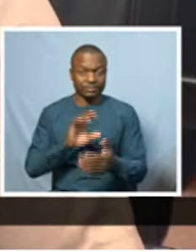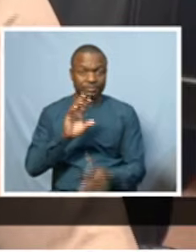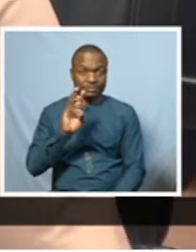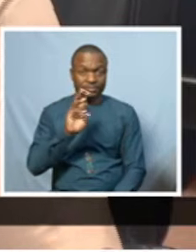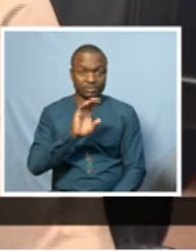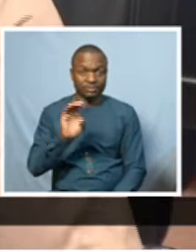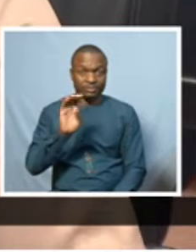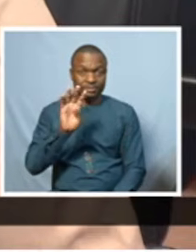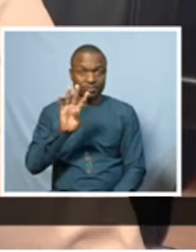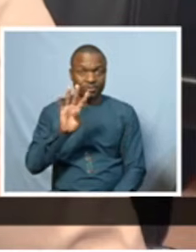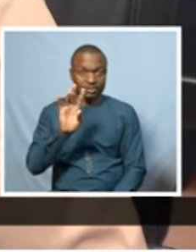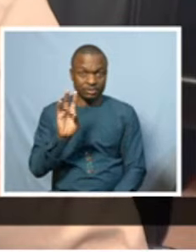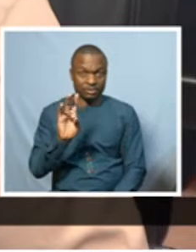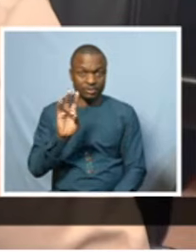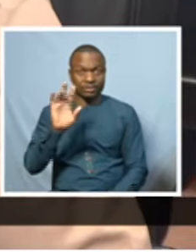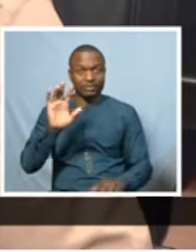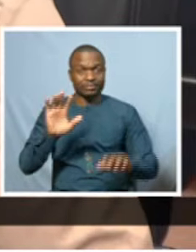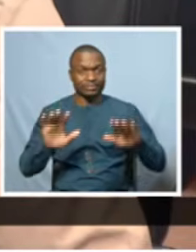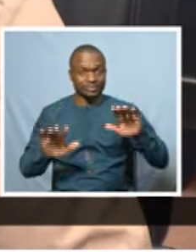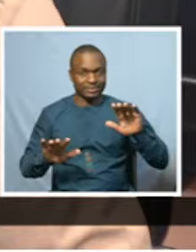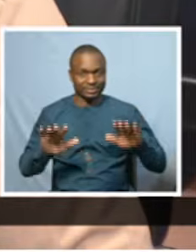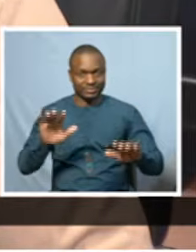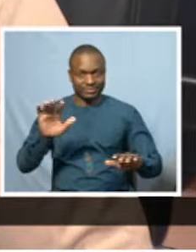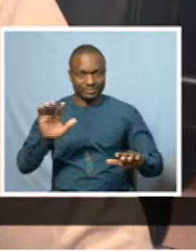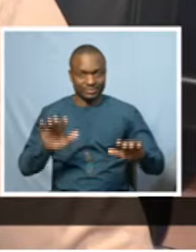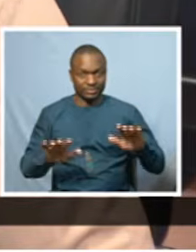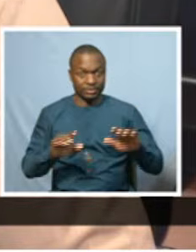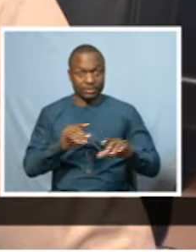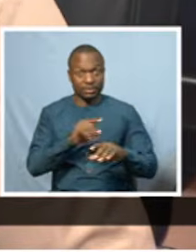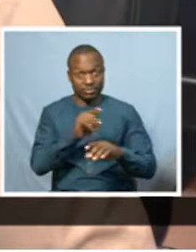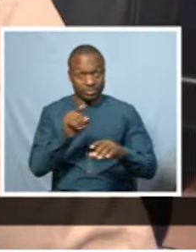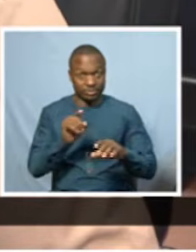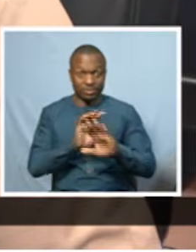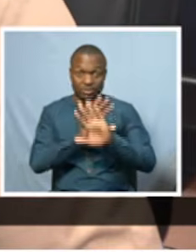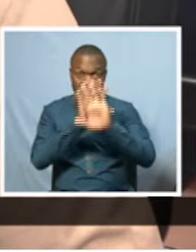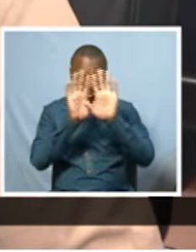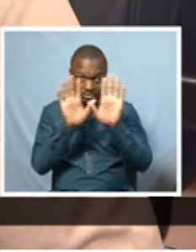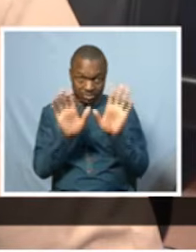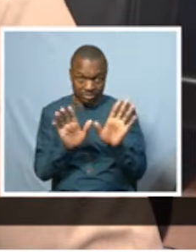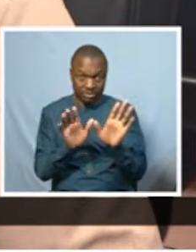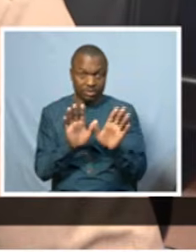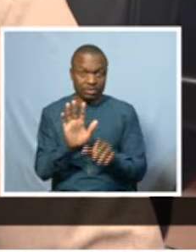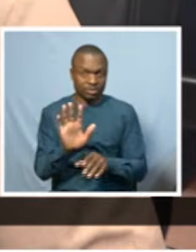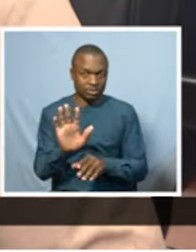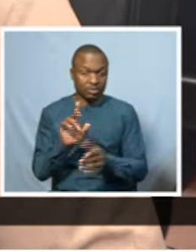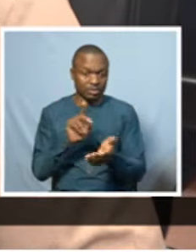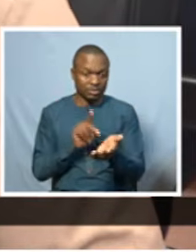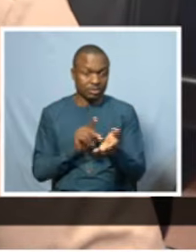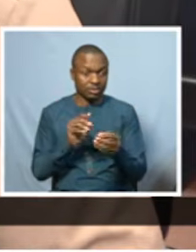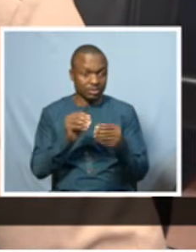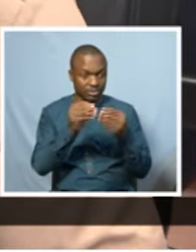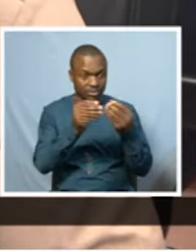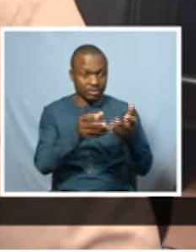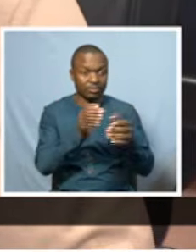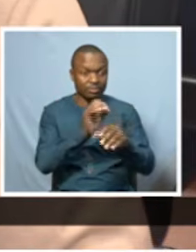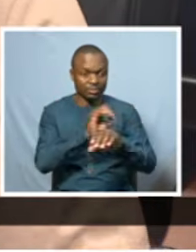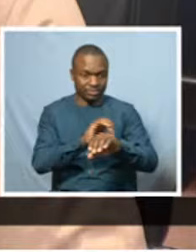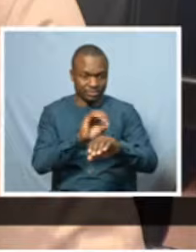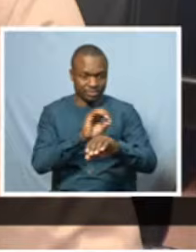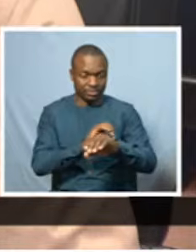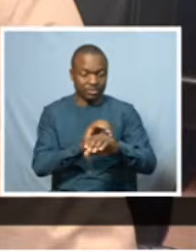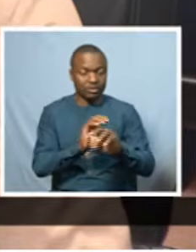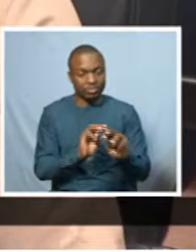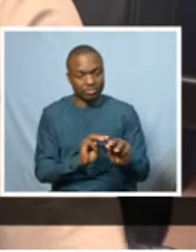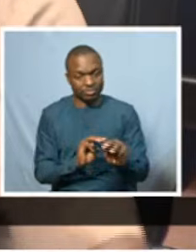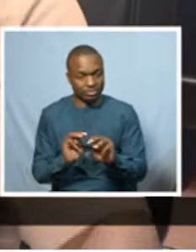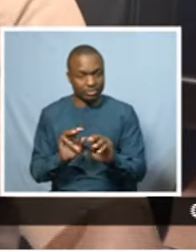7,549,647 as balance. Are we together? Why? Doc, let's give them an opportunity so that we are